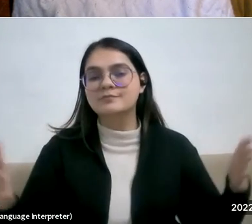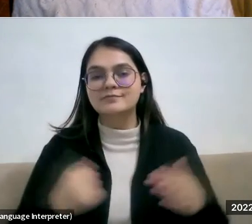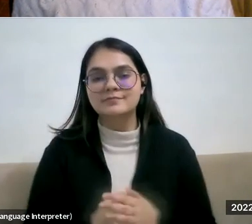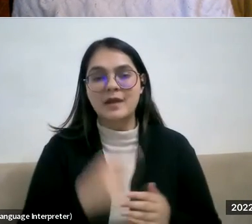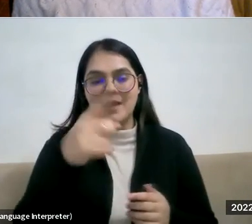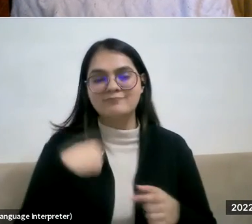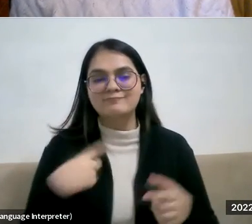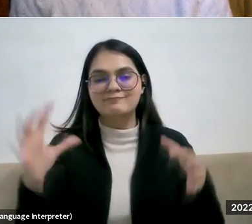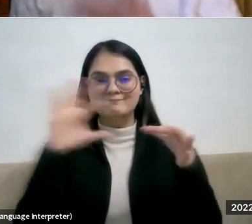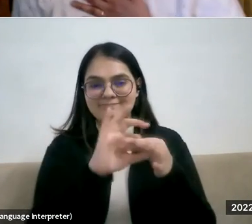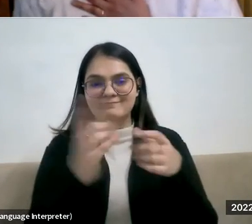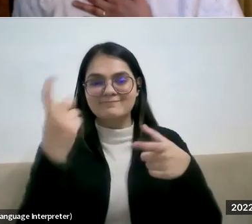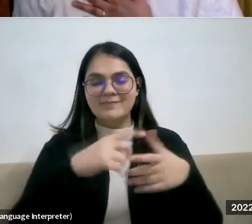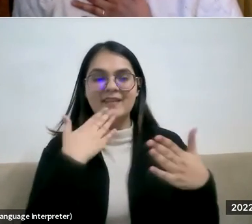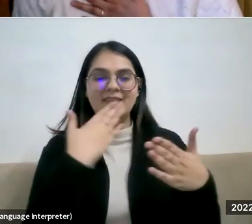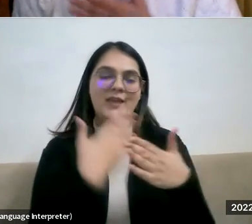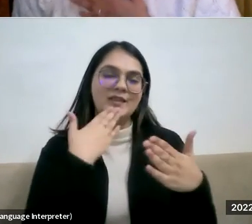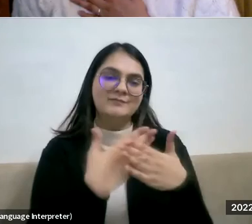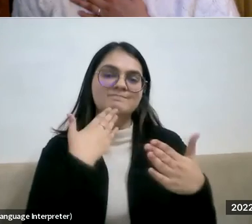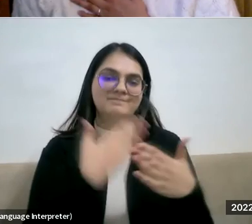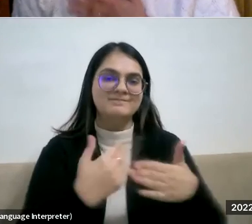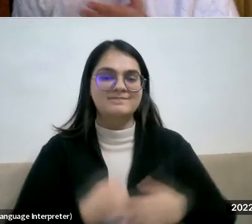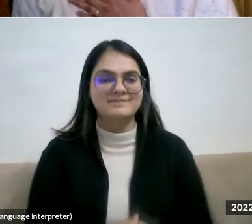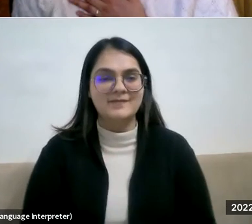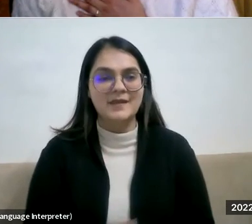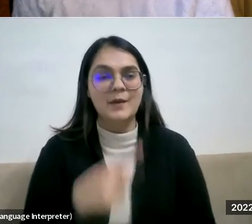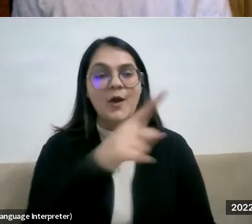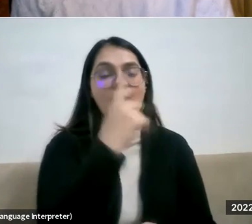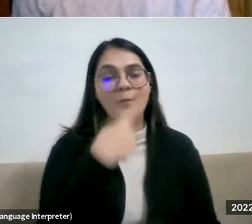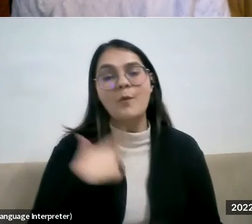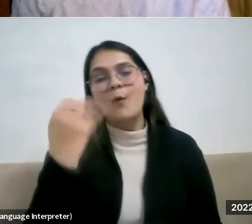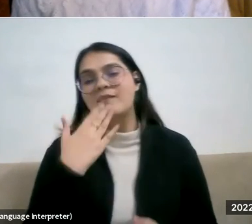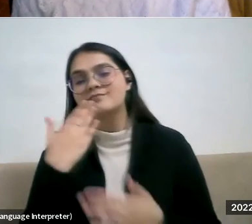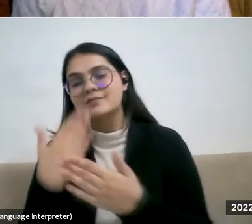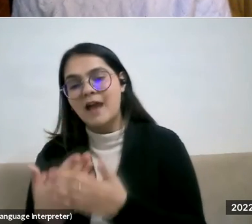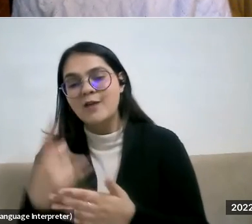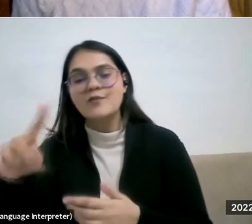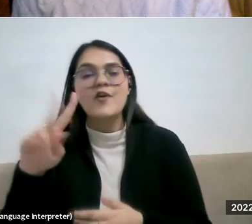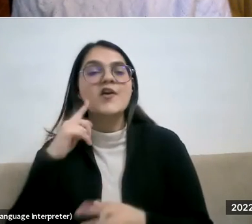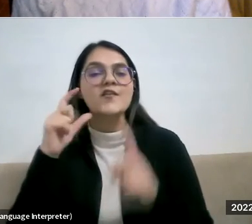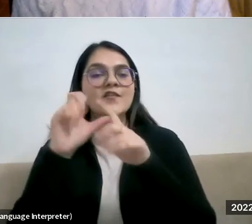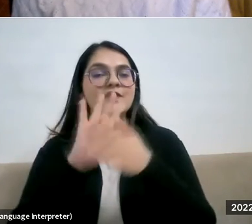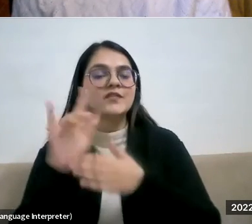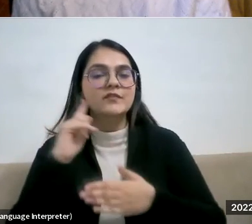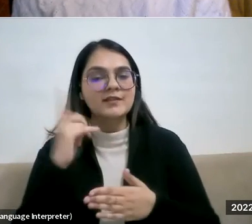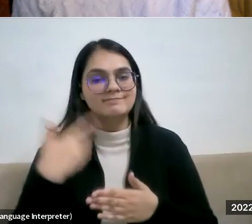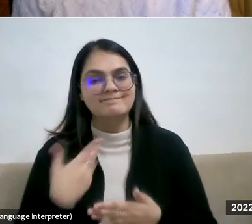our Constitution Open House, and we hope to have you I back for should more thank you and Vidhi. discussions. Yeah, so we hope to have you back for more discussions